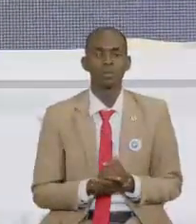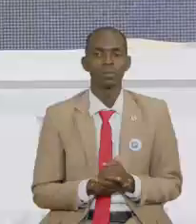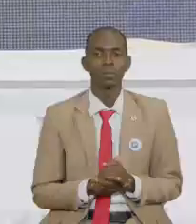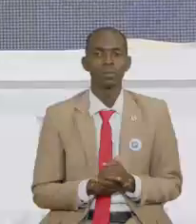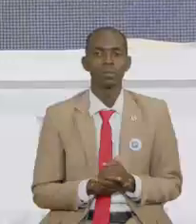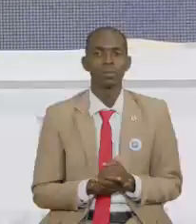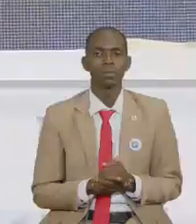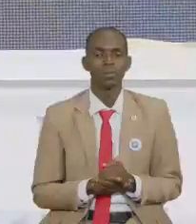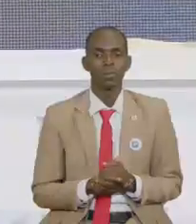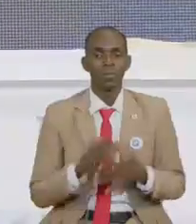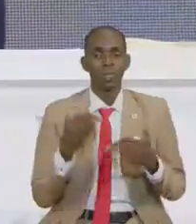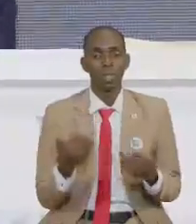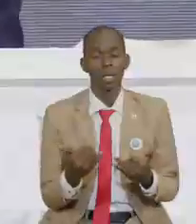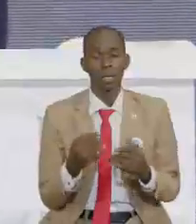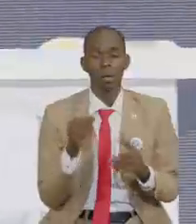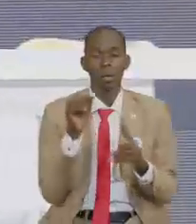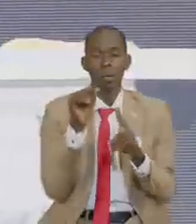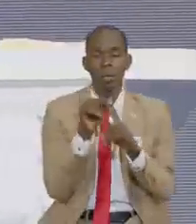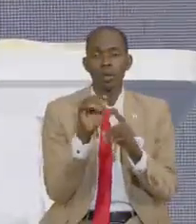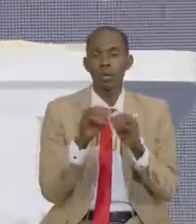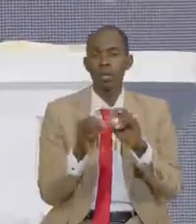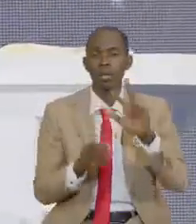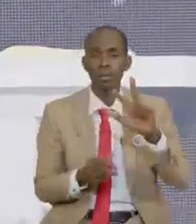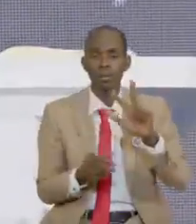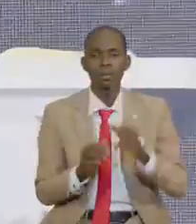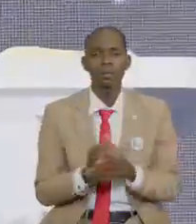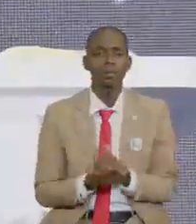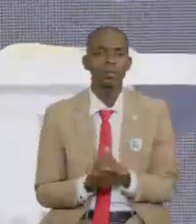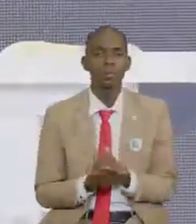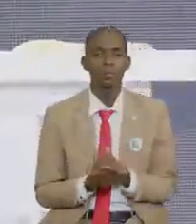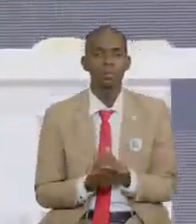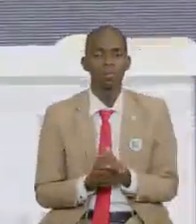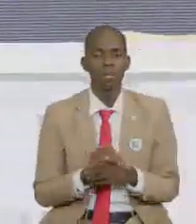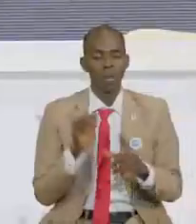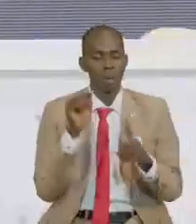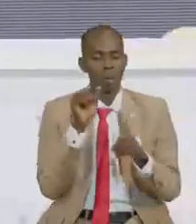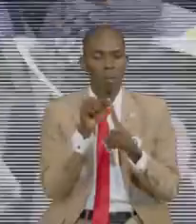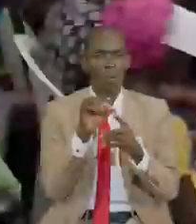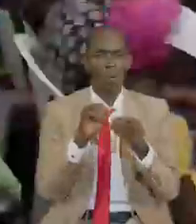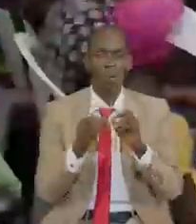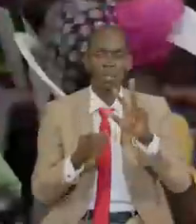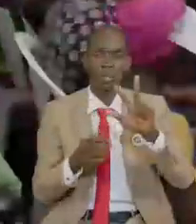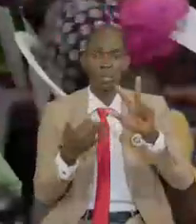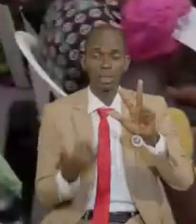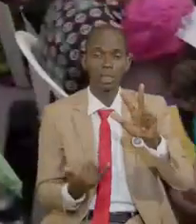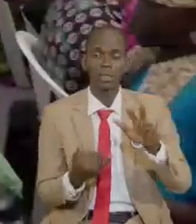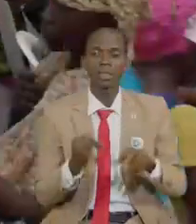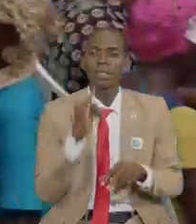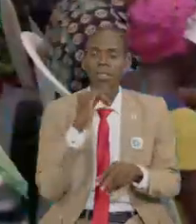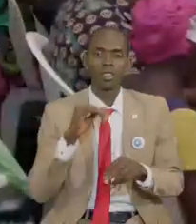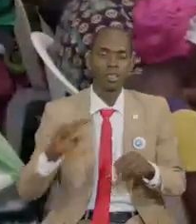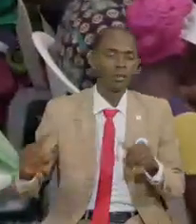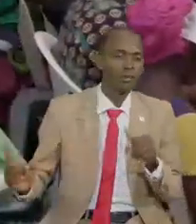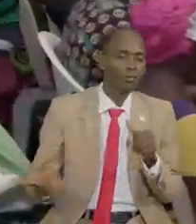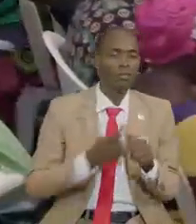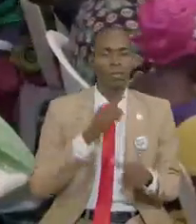We're looking at point number three. Point number three now is the formal supremacy